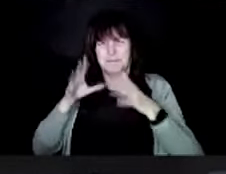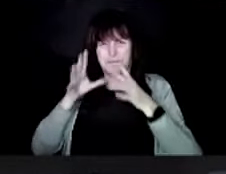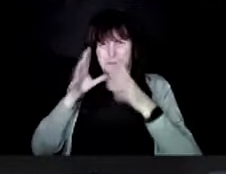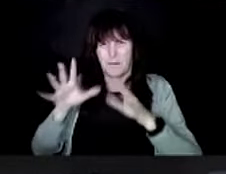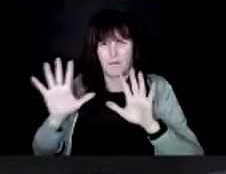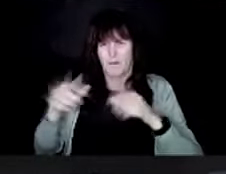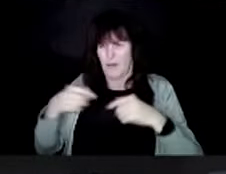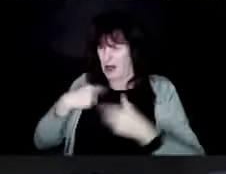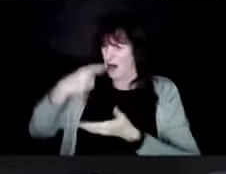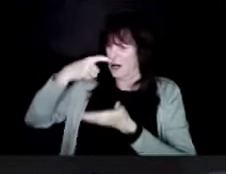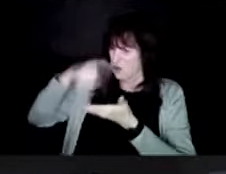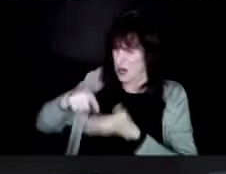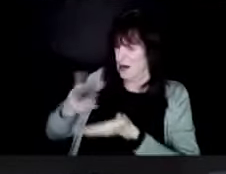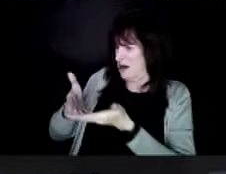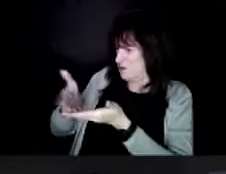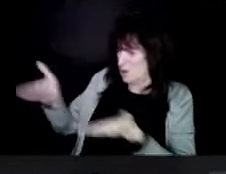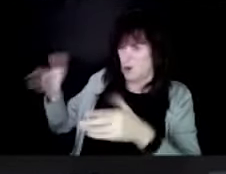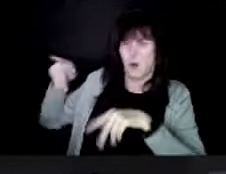mothers,